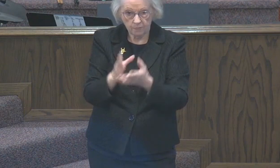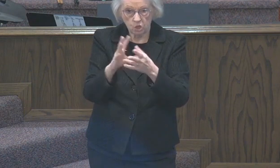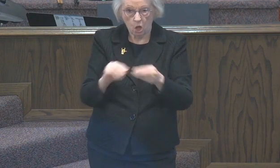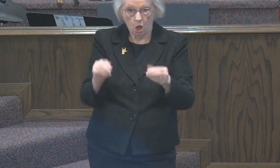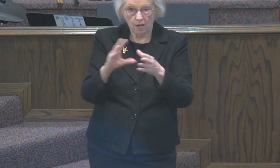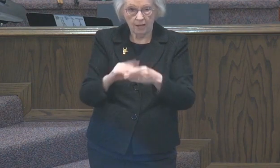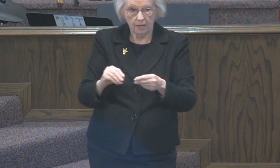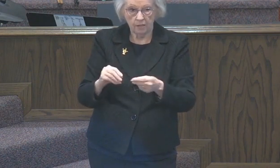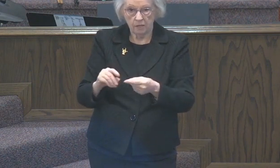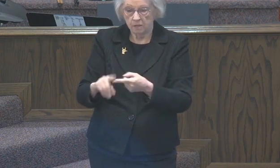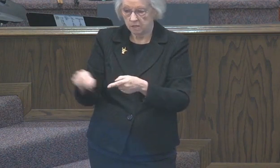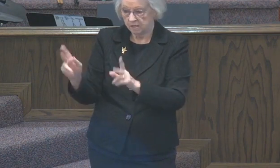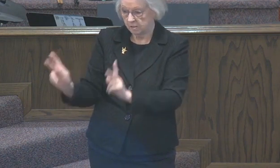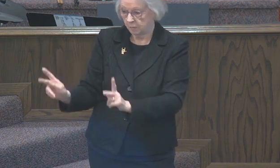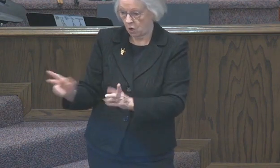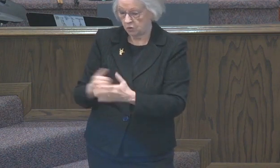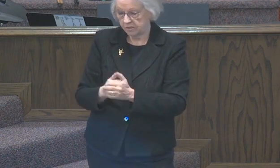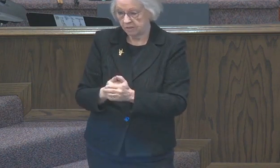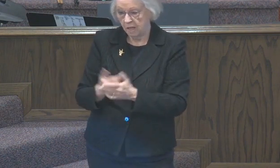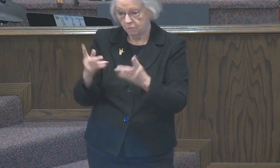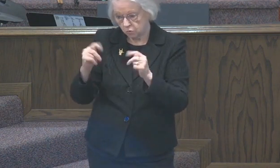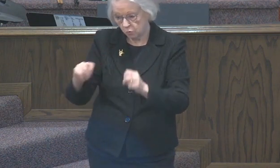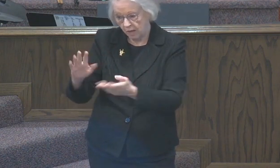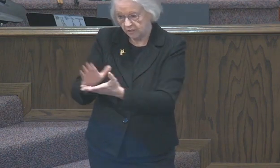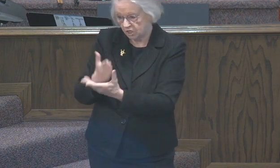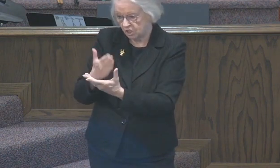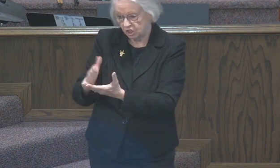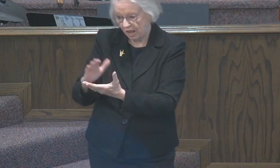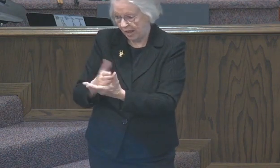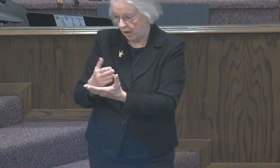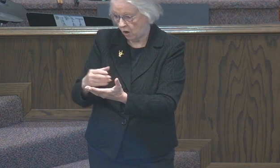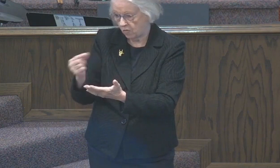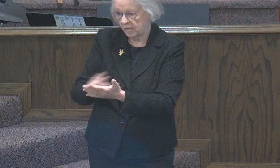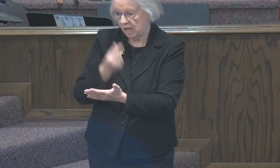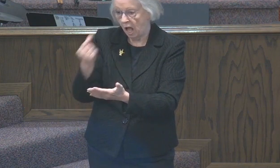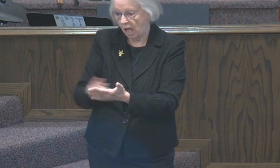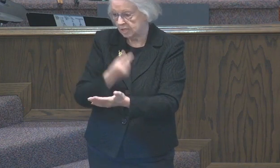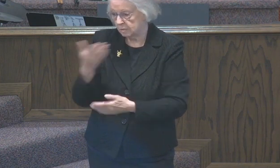do that? How do I practice verse 6,